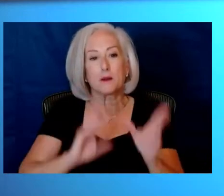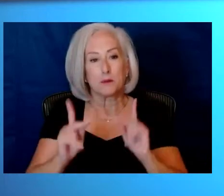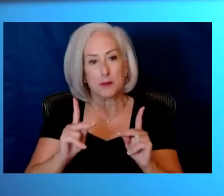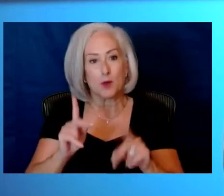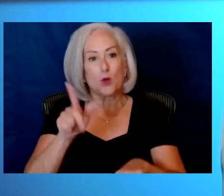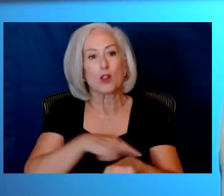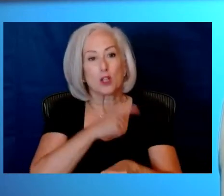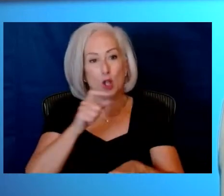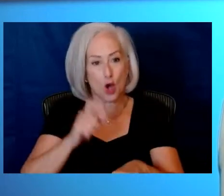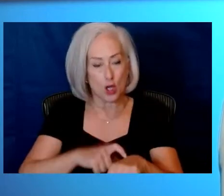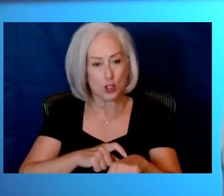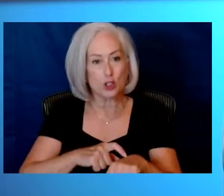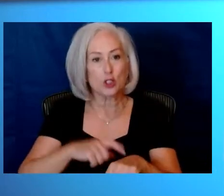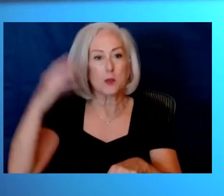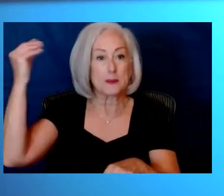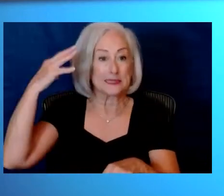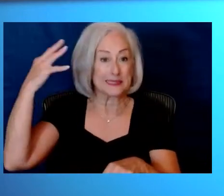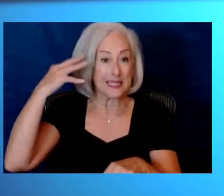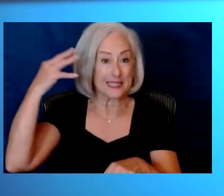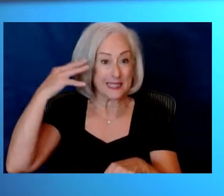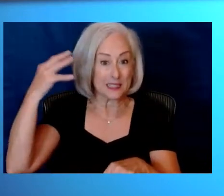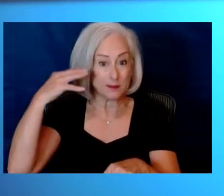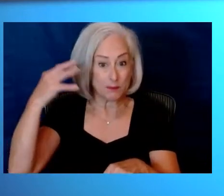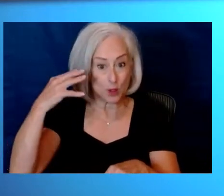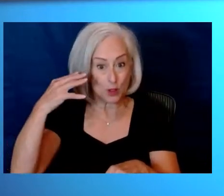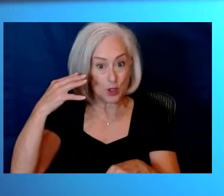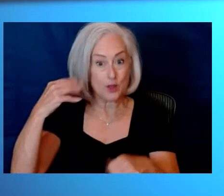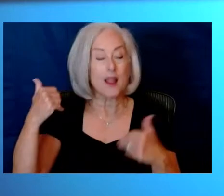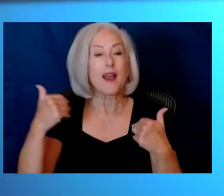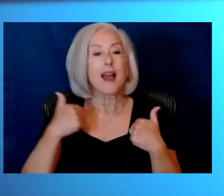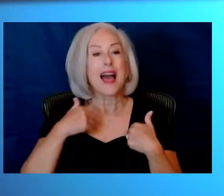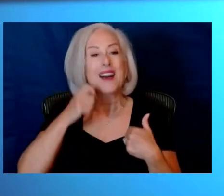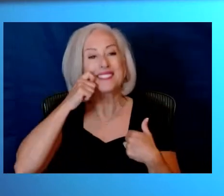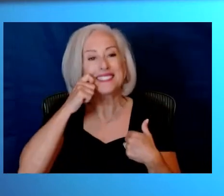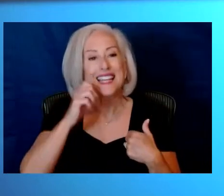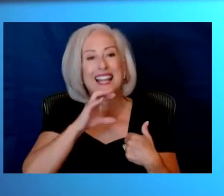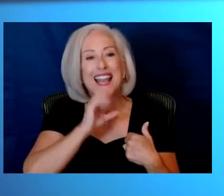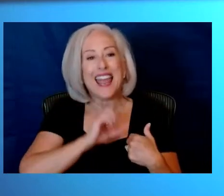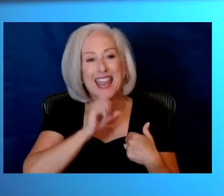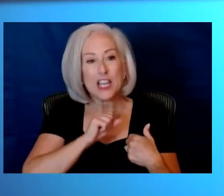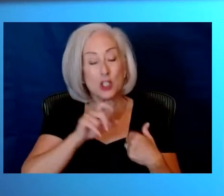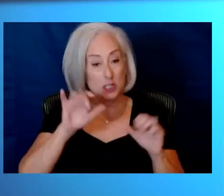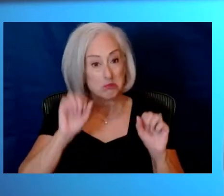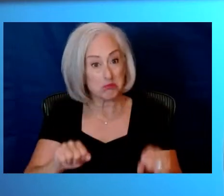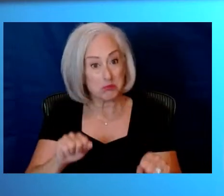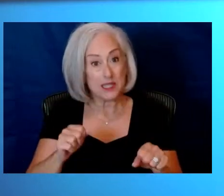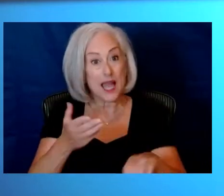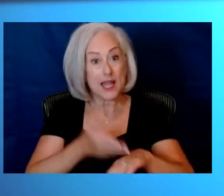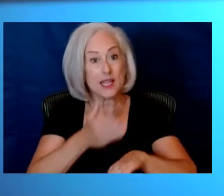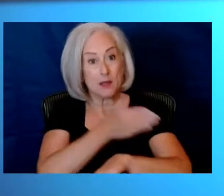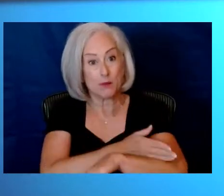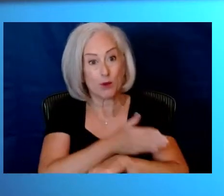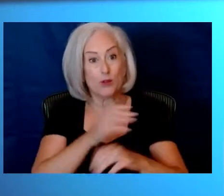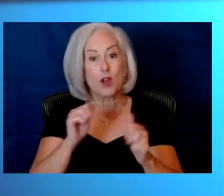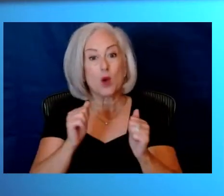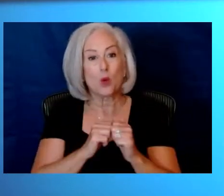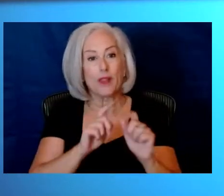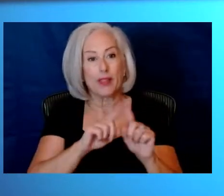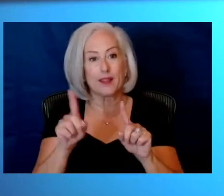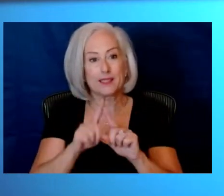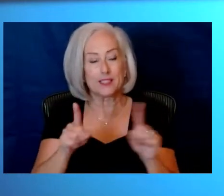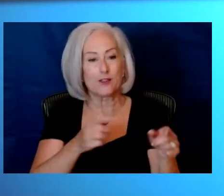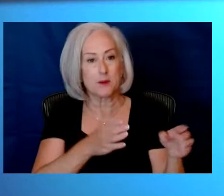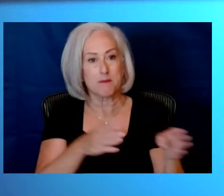exposure, and that is the skin aging. That can be improved upon using different kind of modalities like